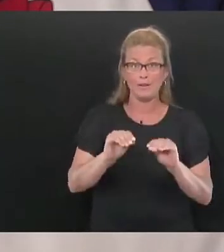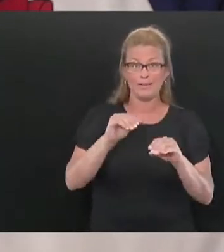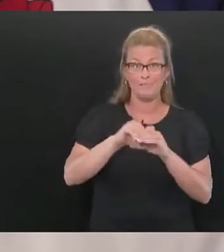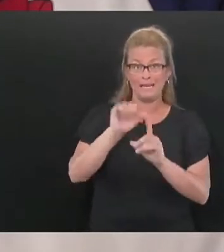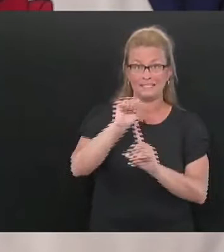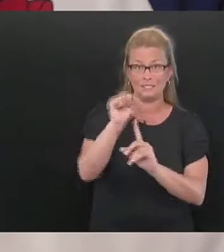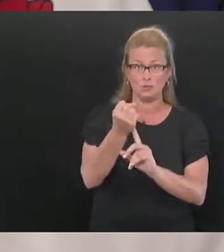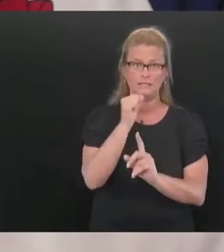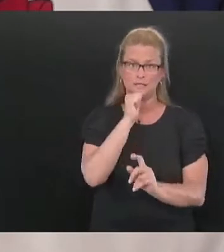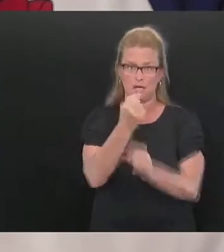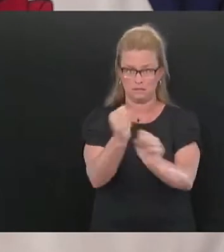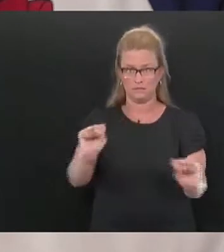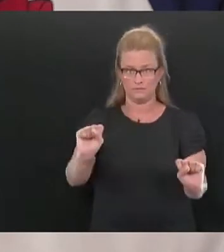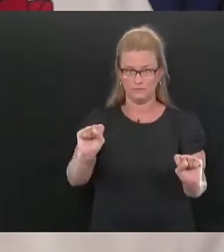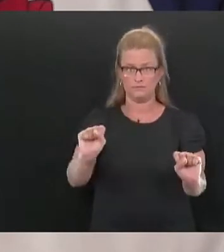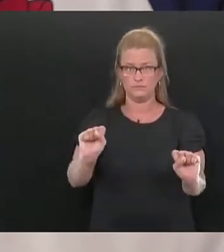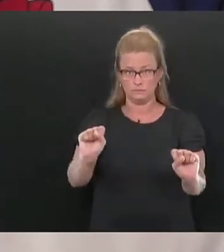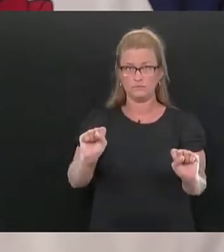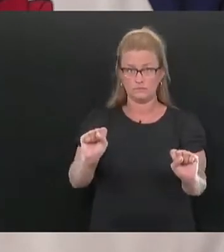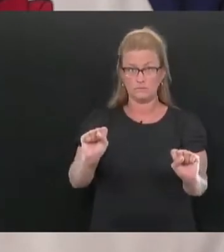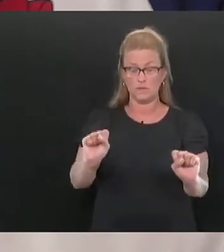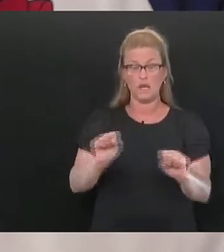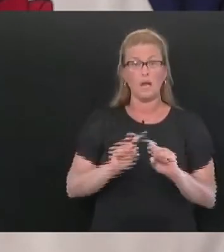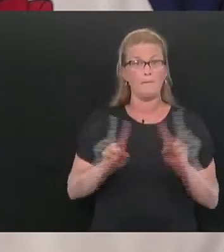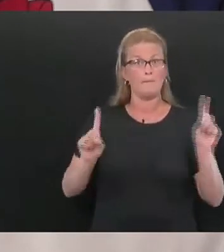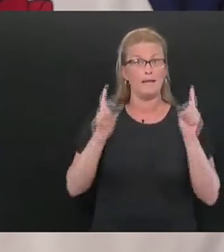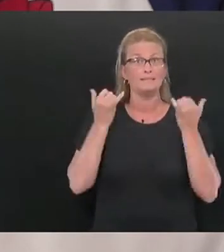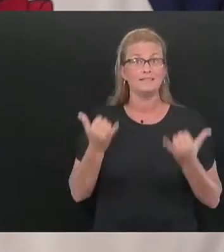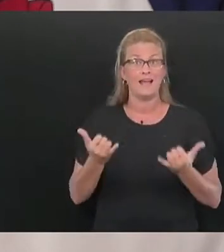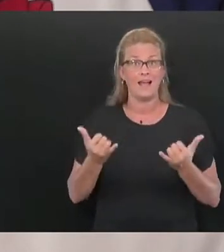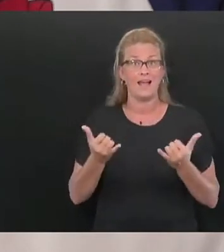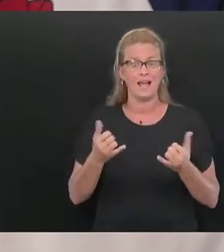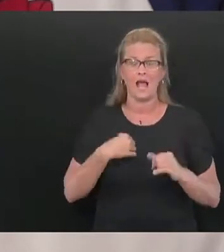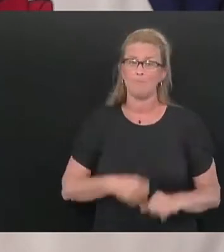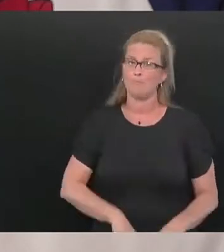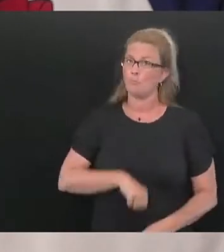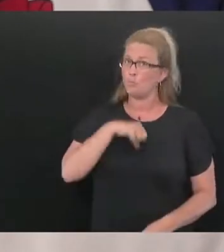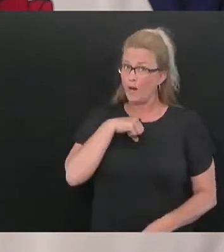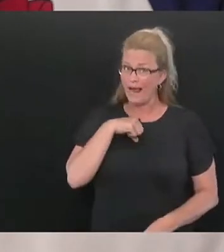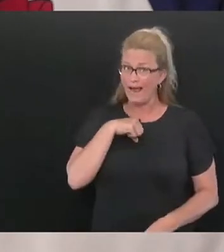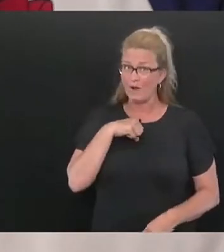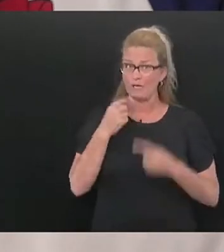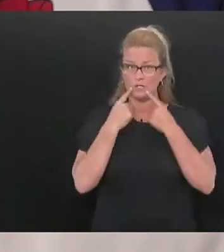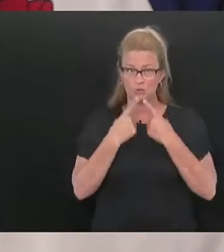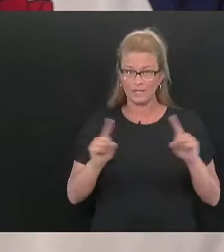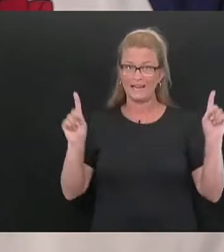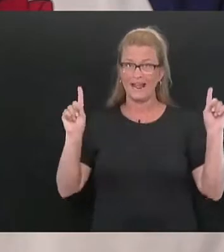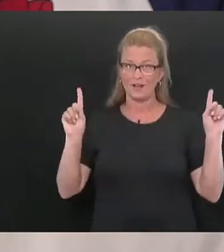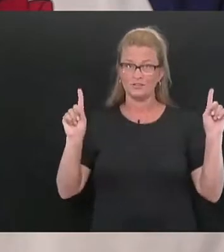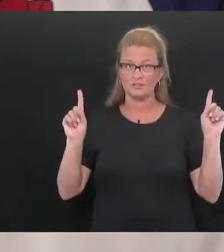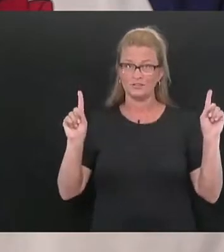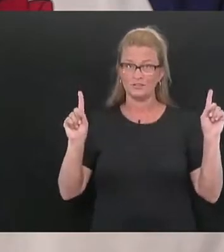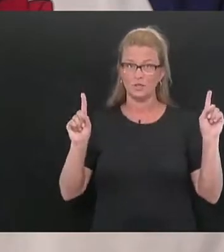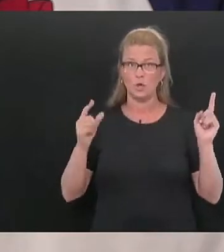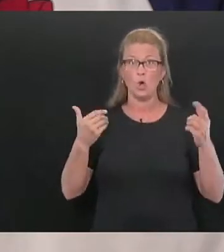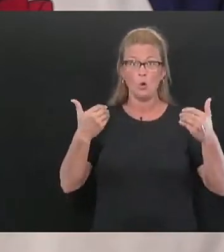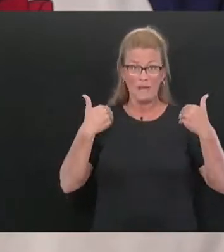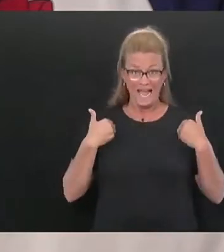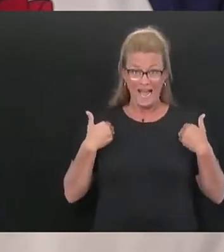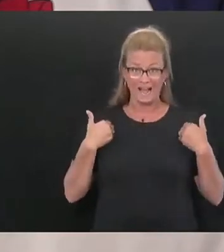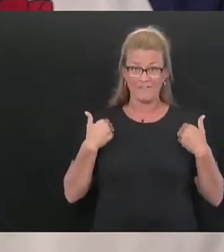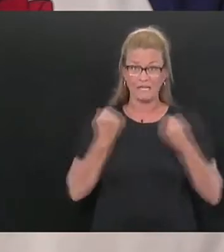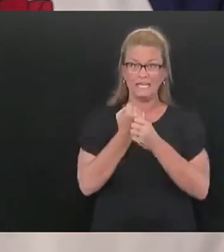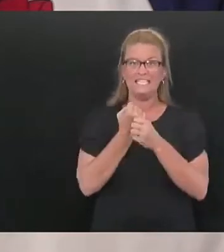is unsafe. Today I am extremely proud to announce that we have safe methods